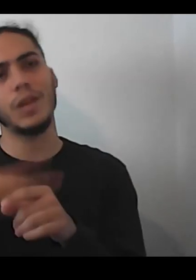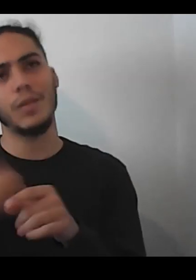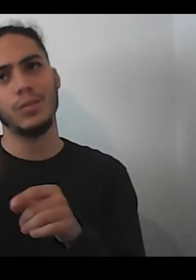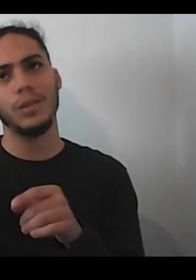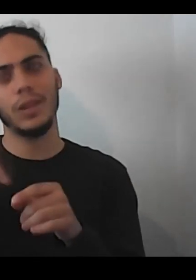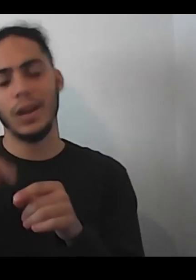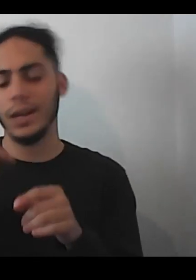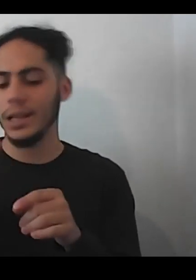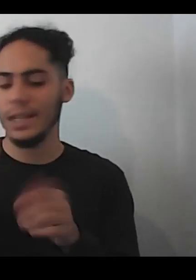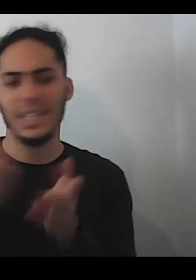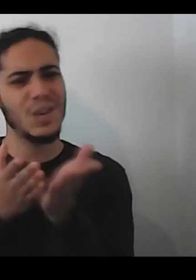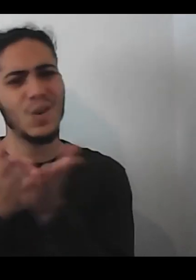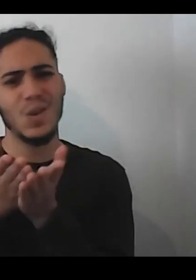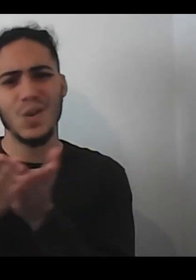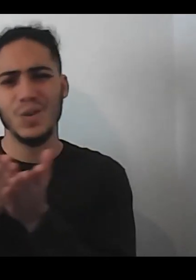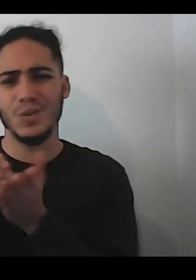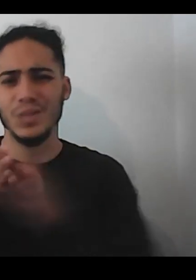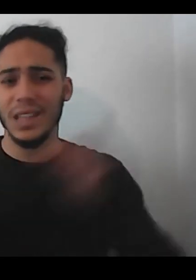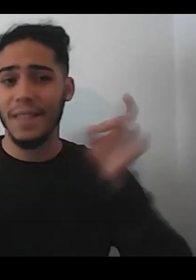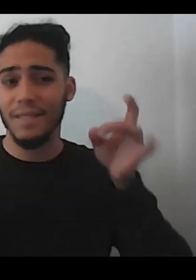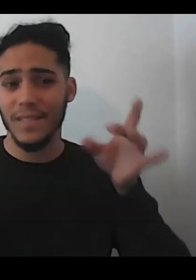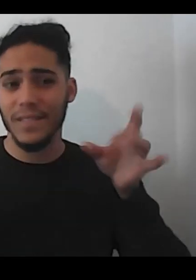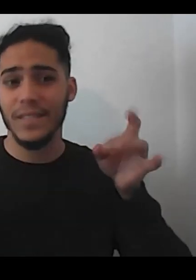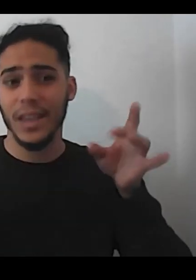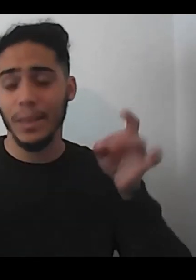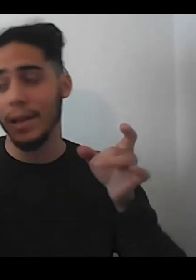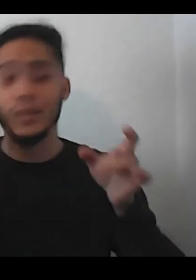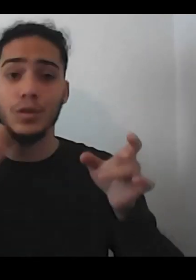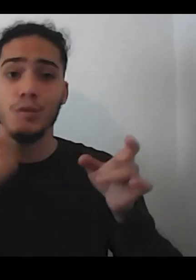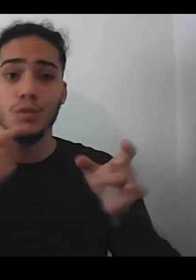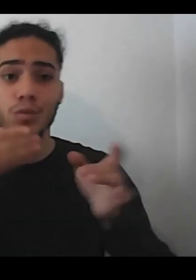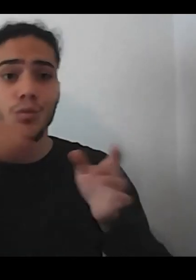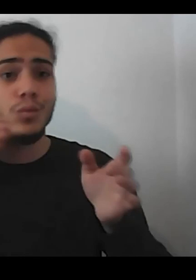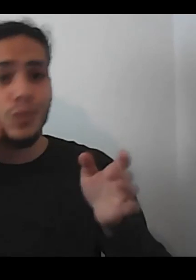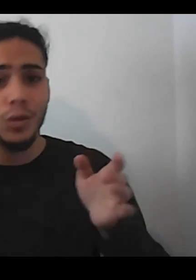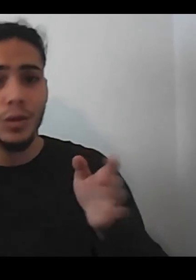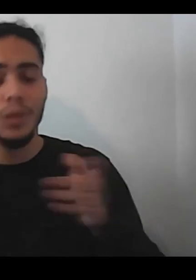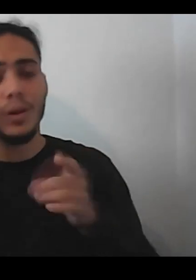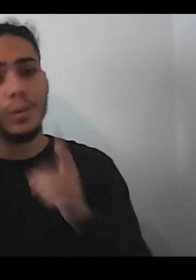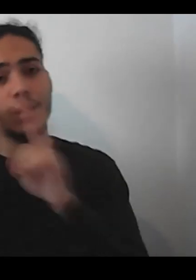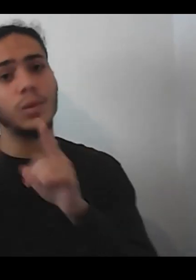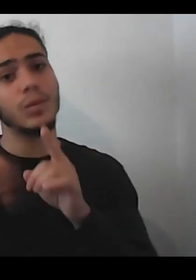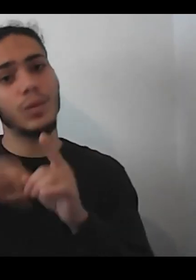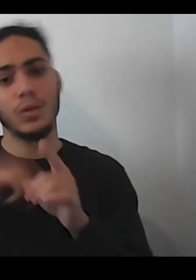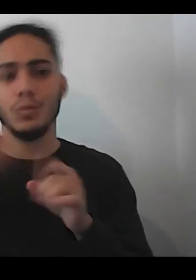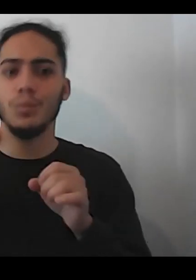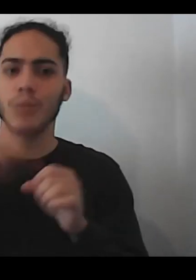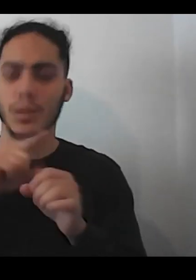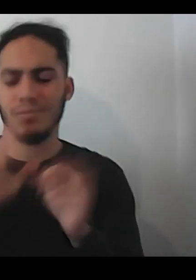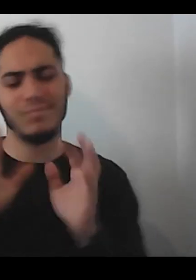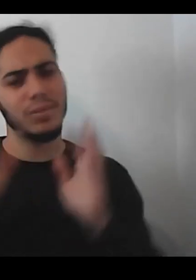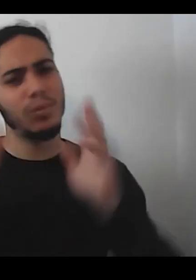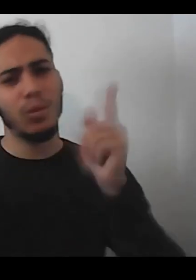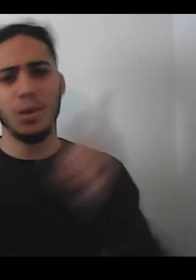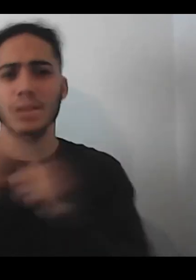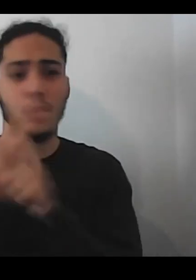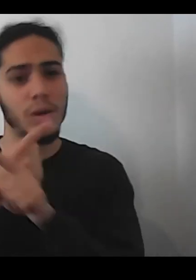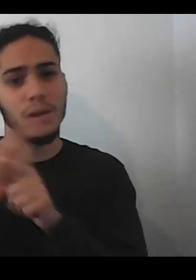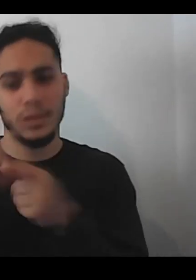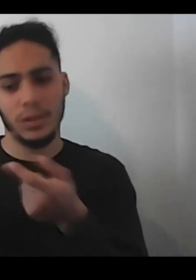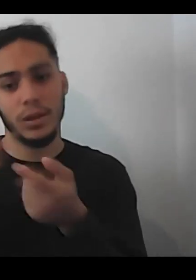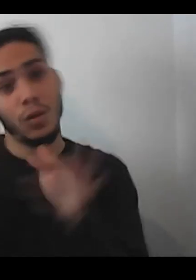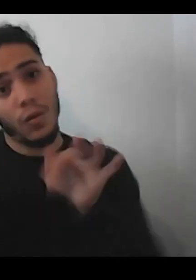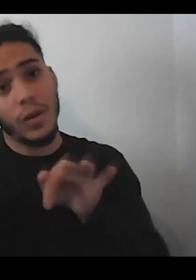signers on, so that we can improve along the way and not develop things that in the end will turn